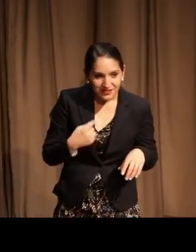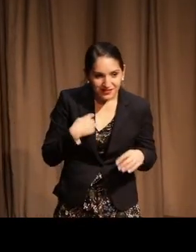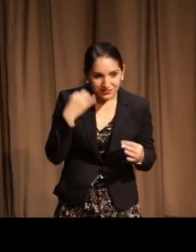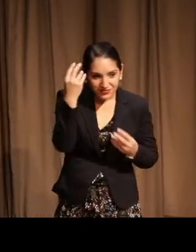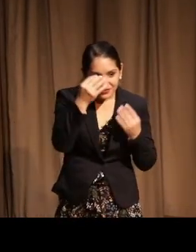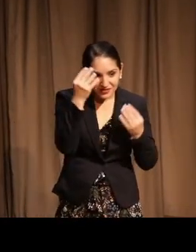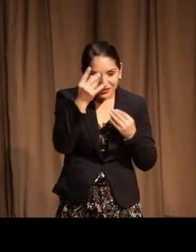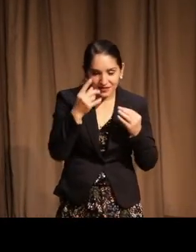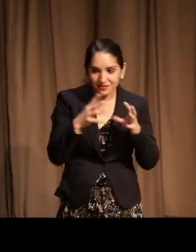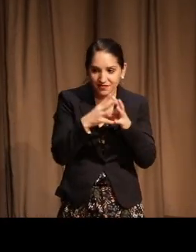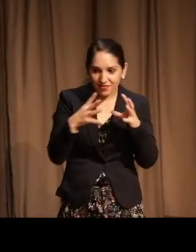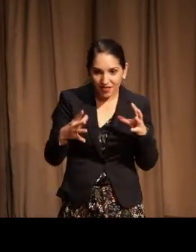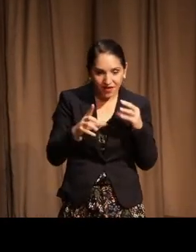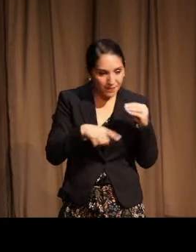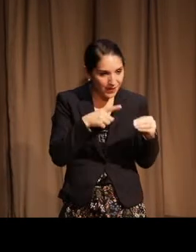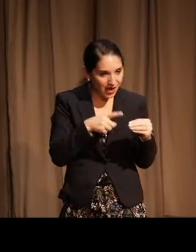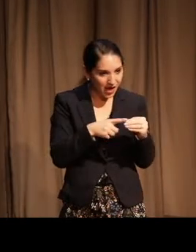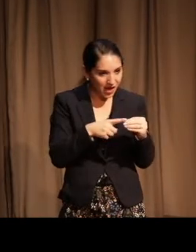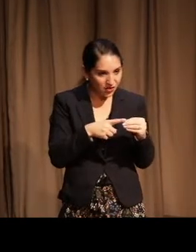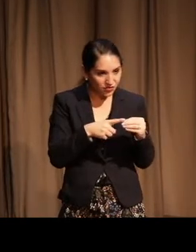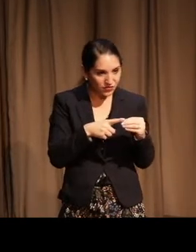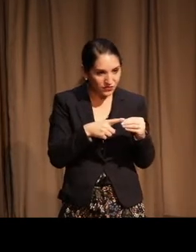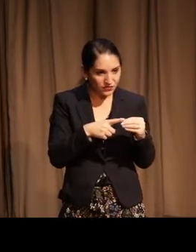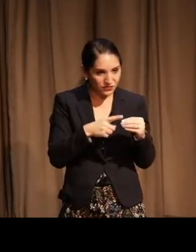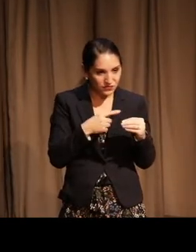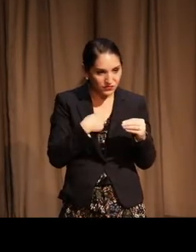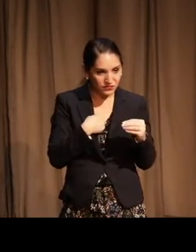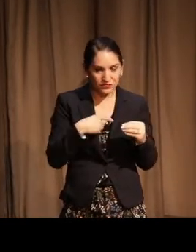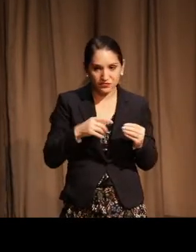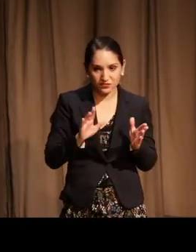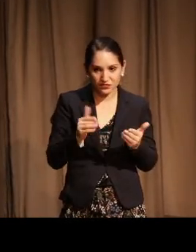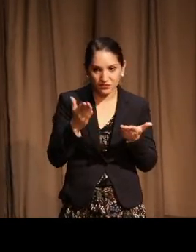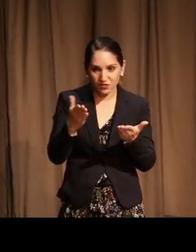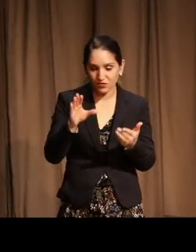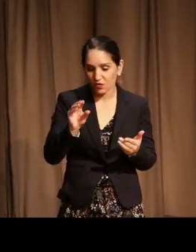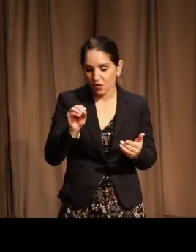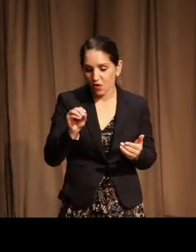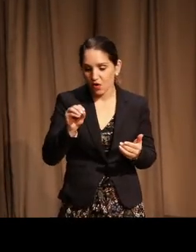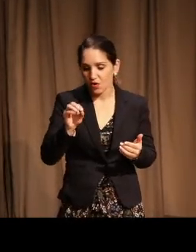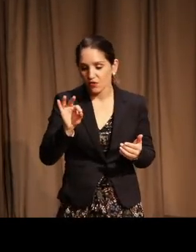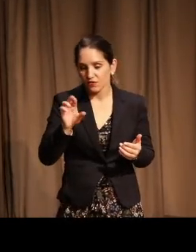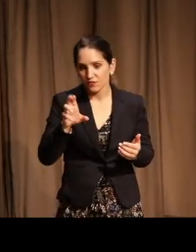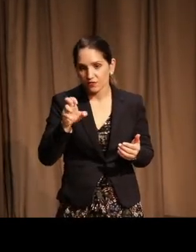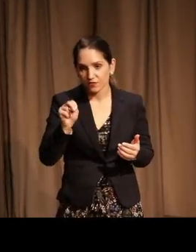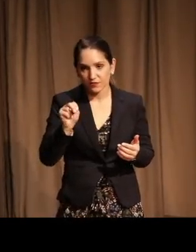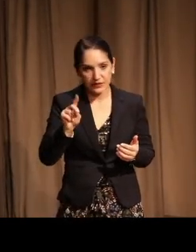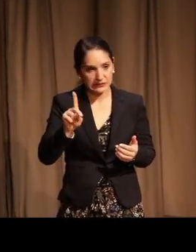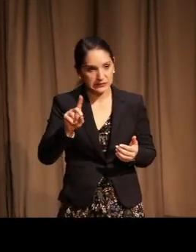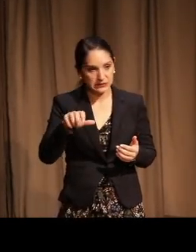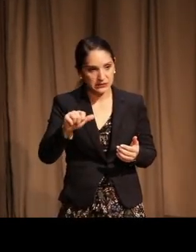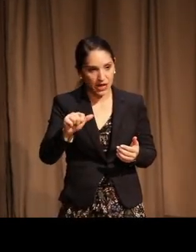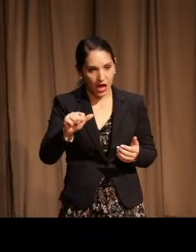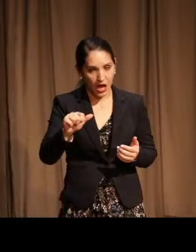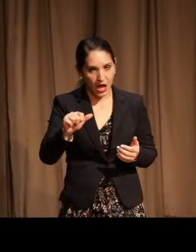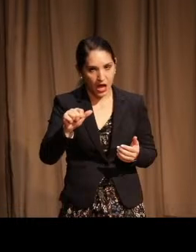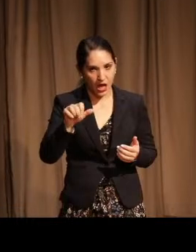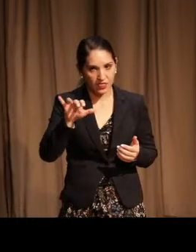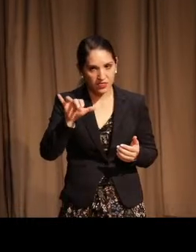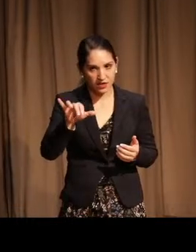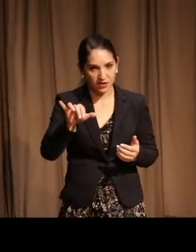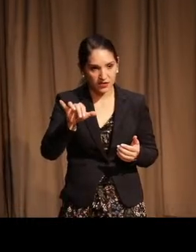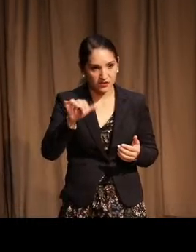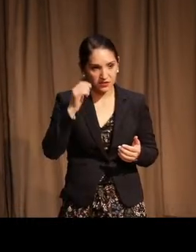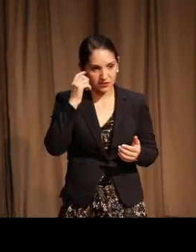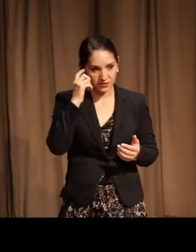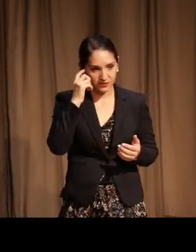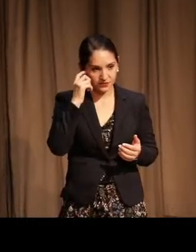a lot about the like ofrenda and like the retablo, kind of like the sculptural sort of like altar